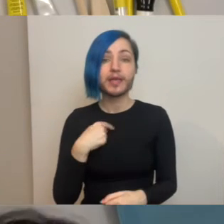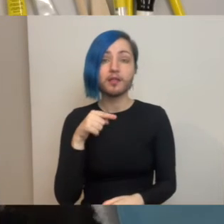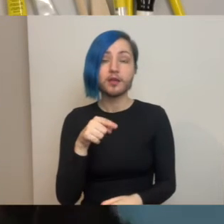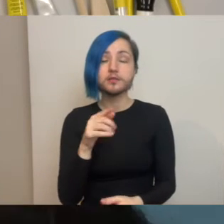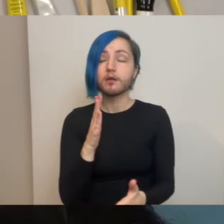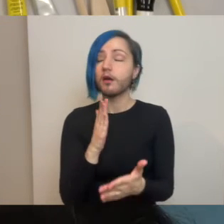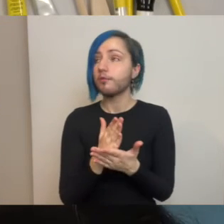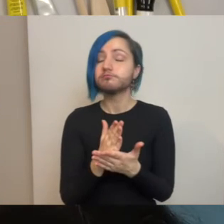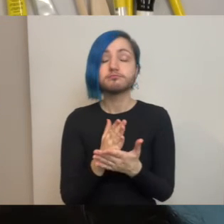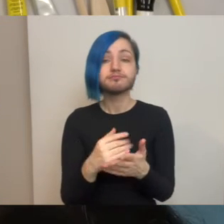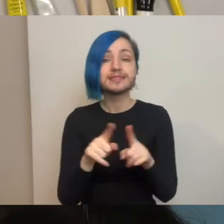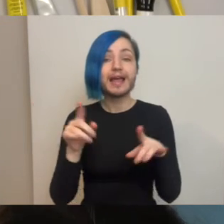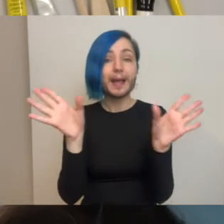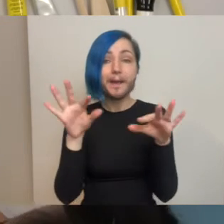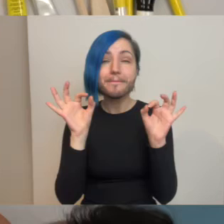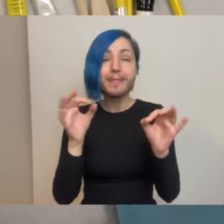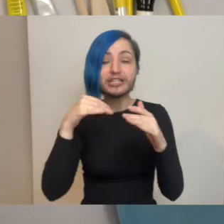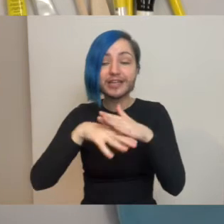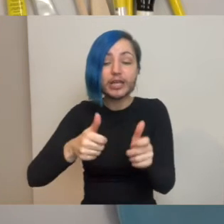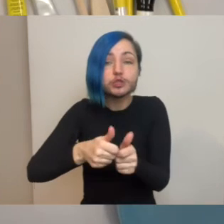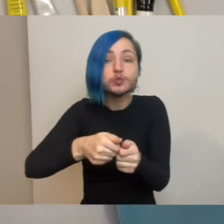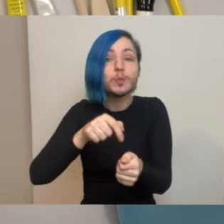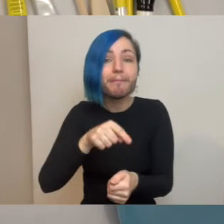like magic in a tube,